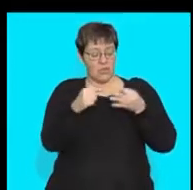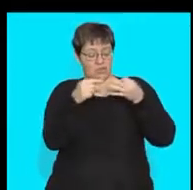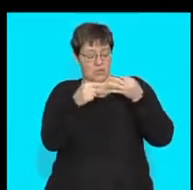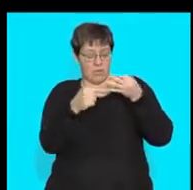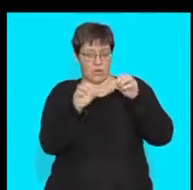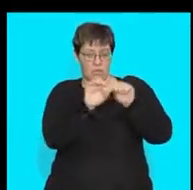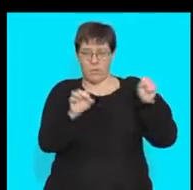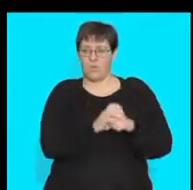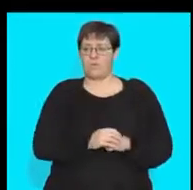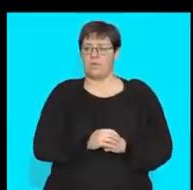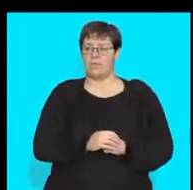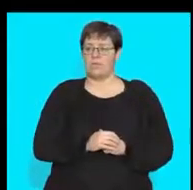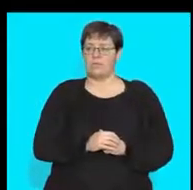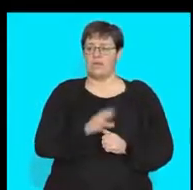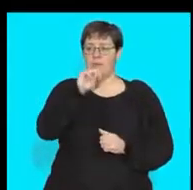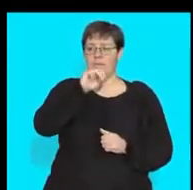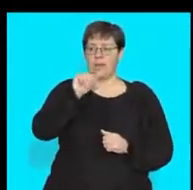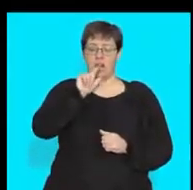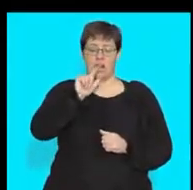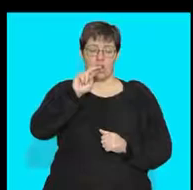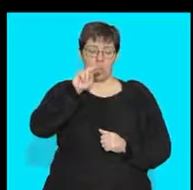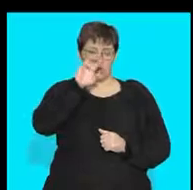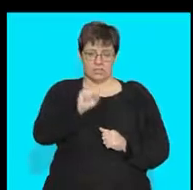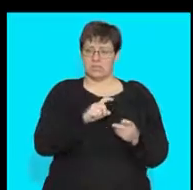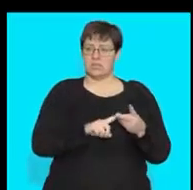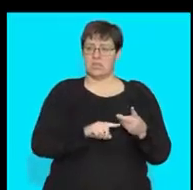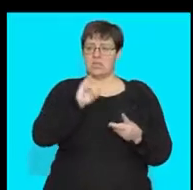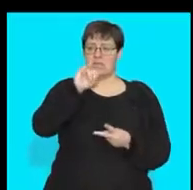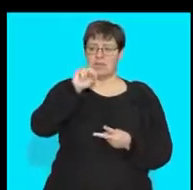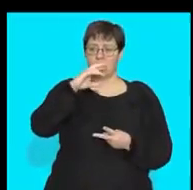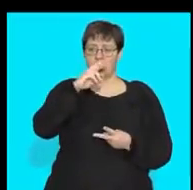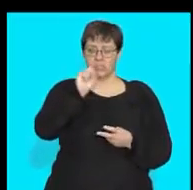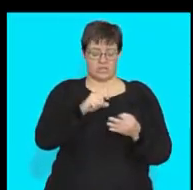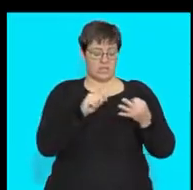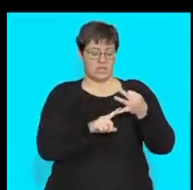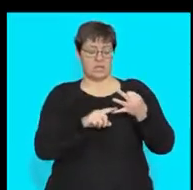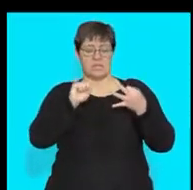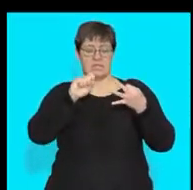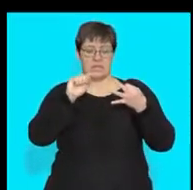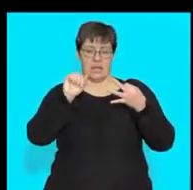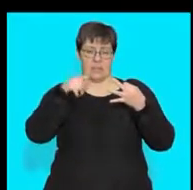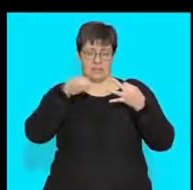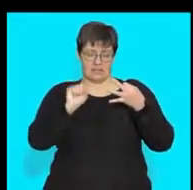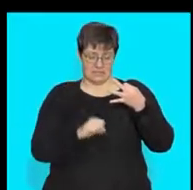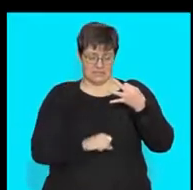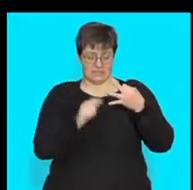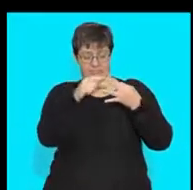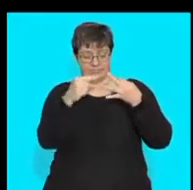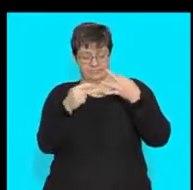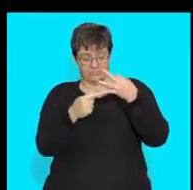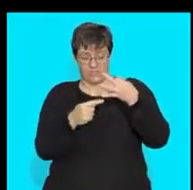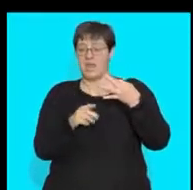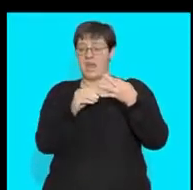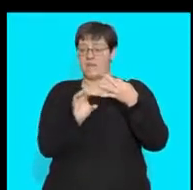bones in here, the malleus, the incus, and the stapes, right? There's also a eustachian tube